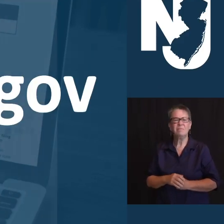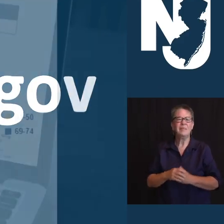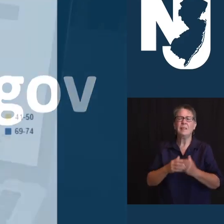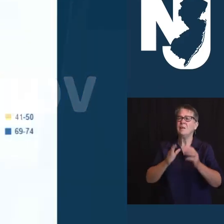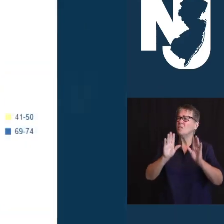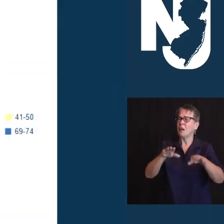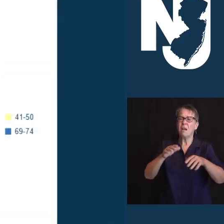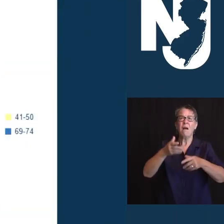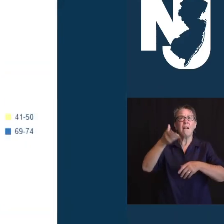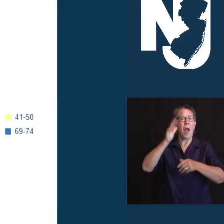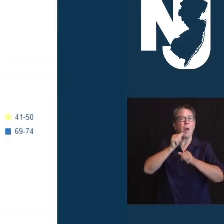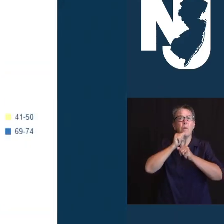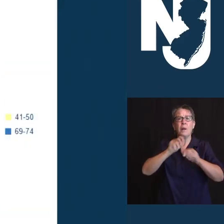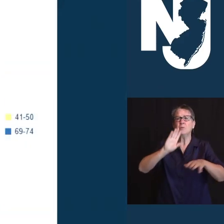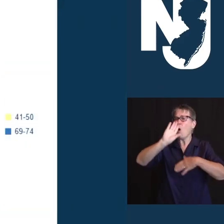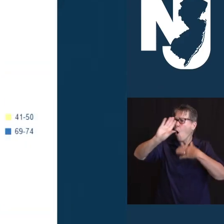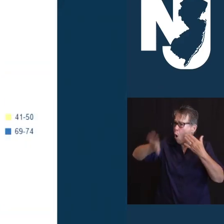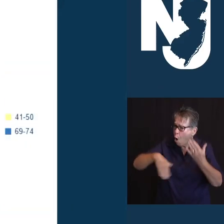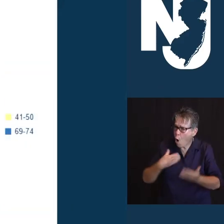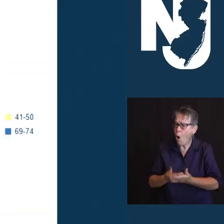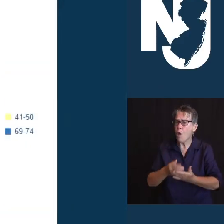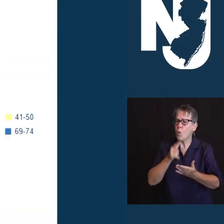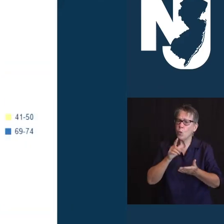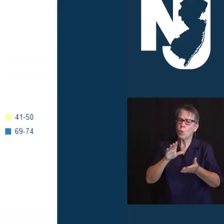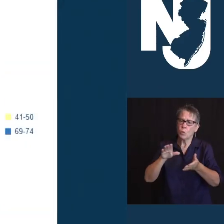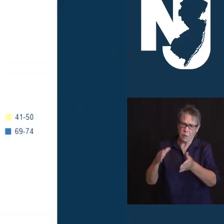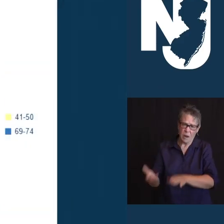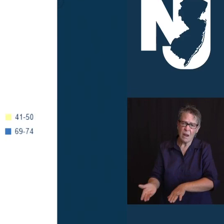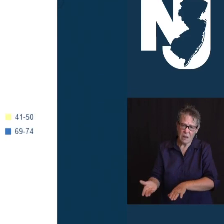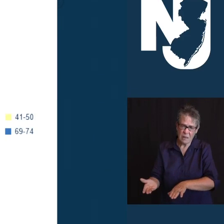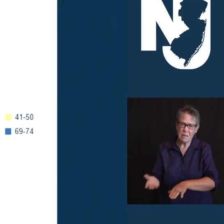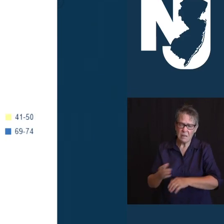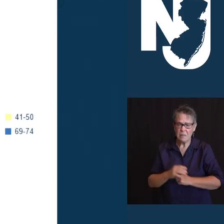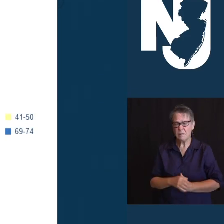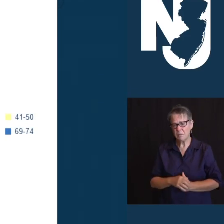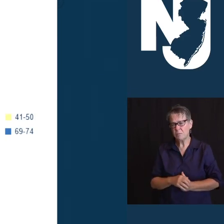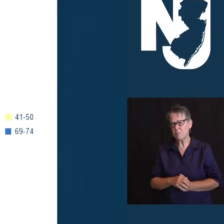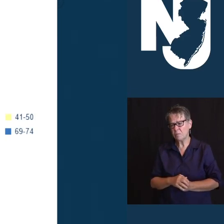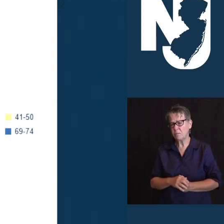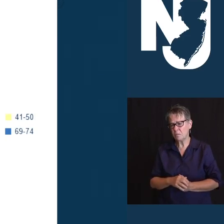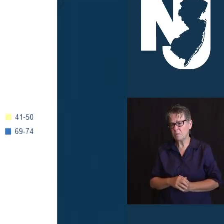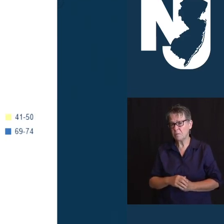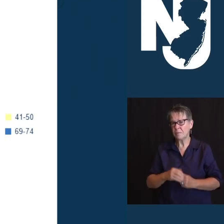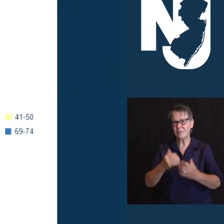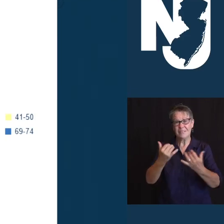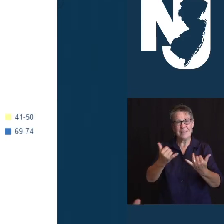until September 30th to get everyone in New Jersey to respond to the 2020 census. And our Get